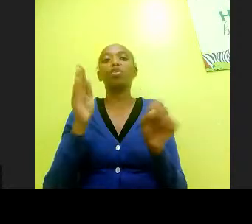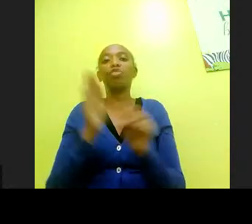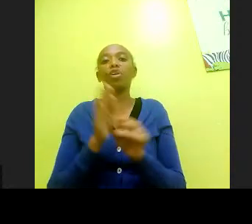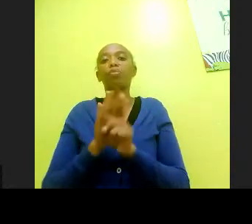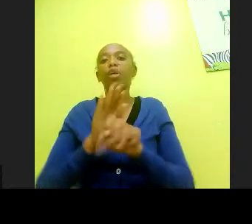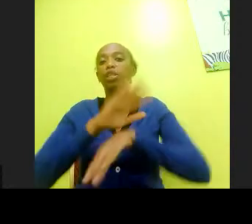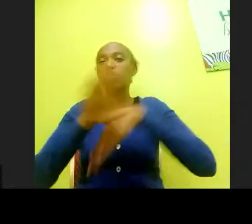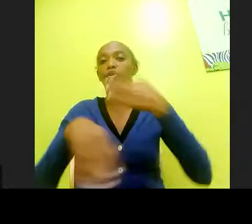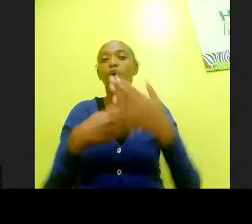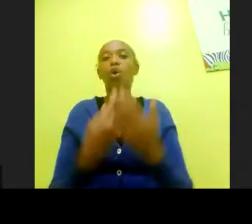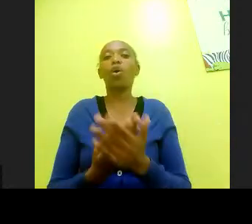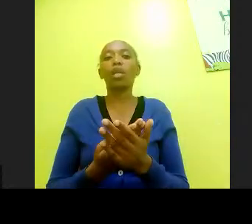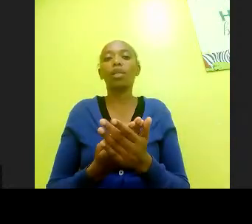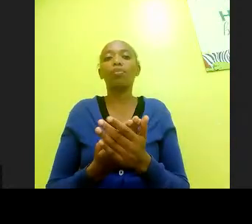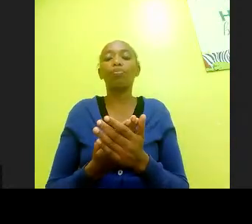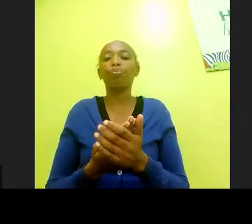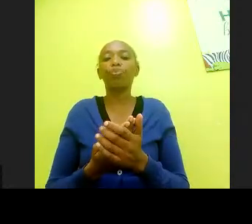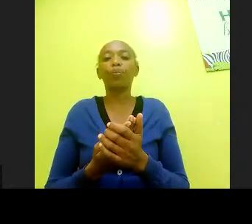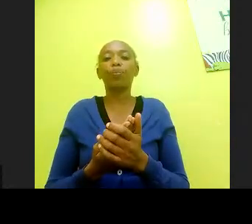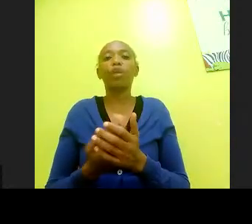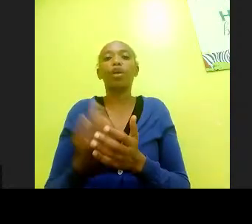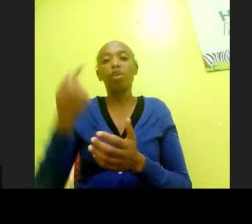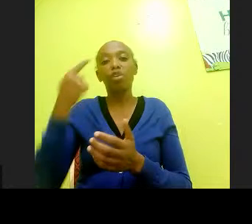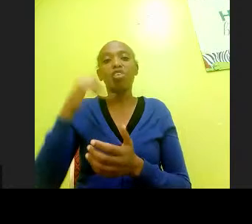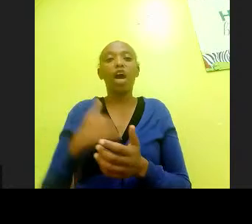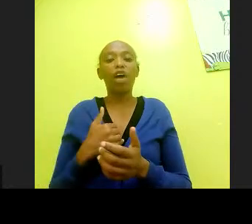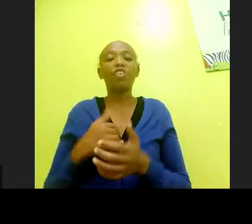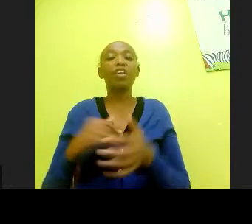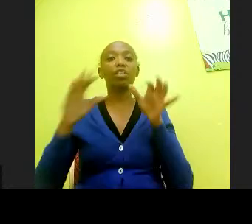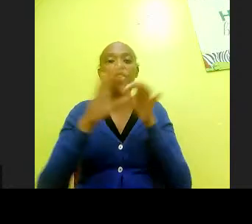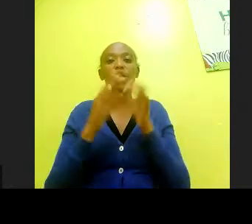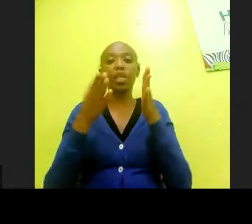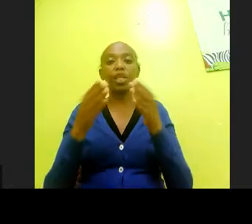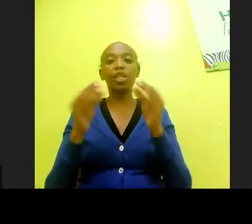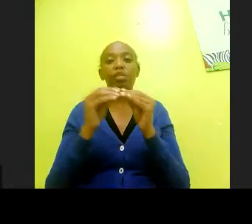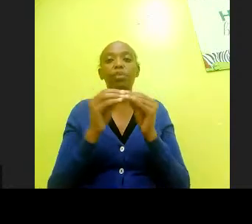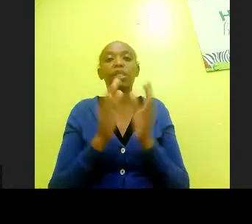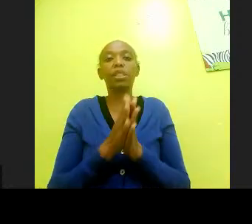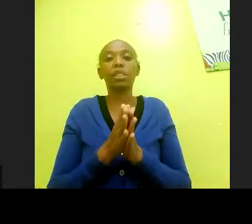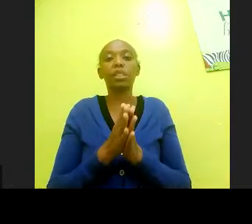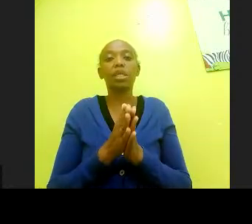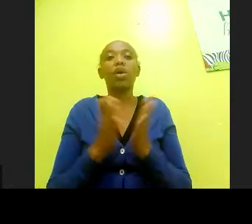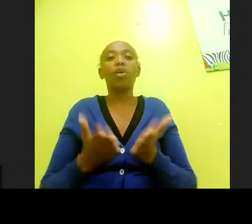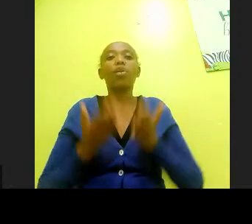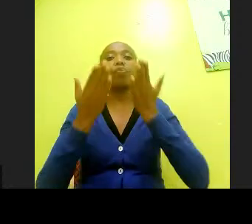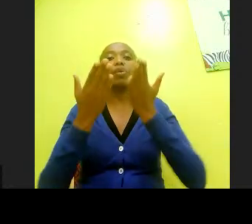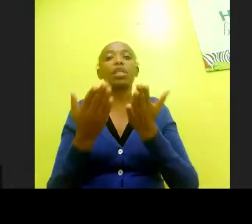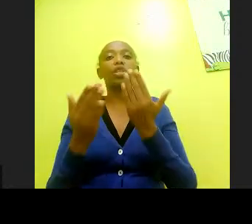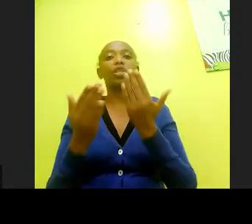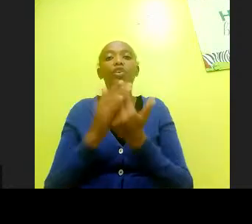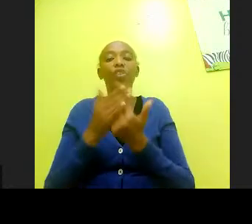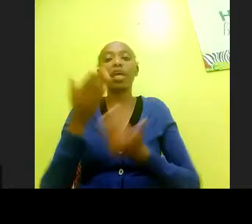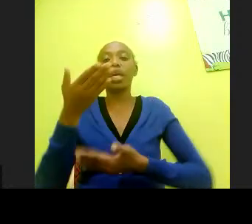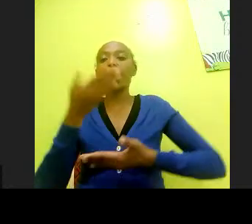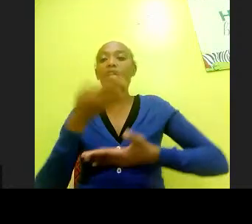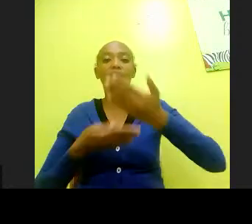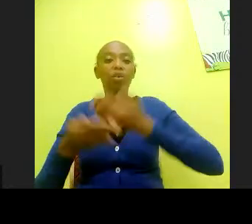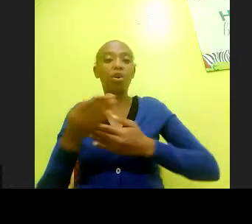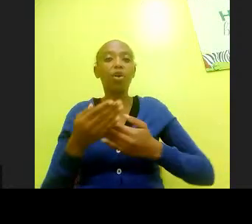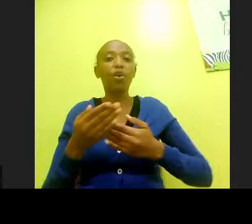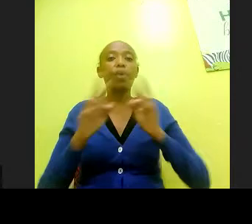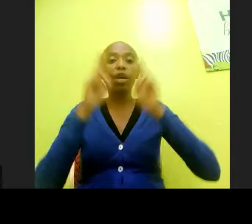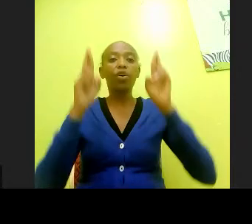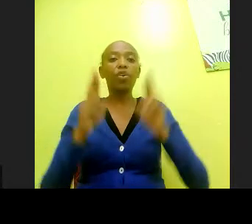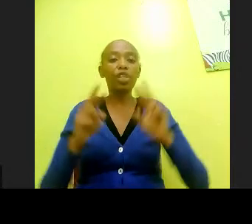all for having joined this meeting or the presentation of the Care Economy Regional